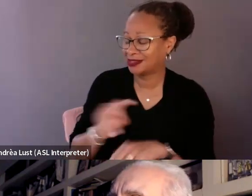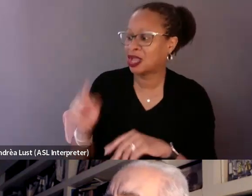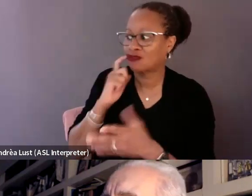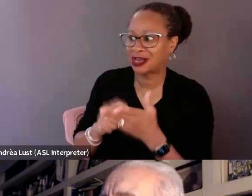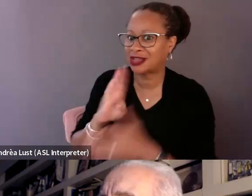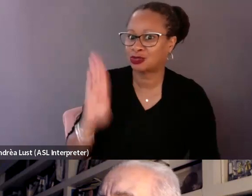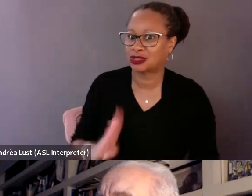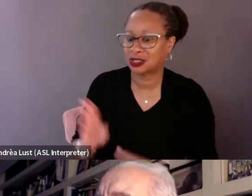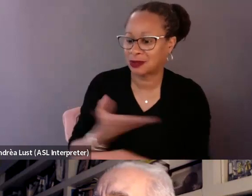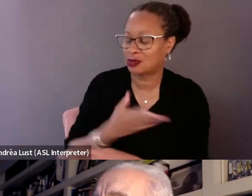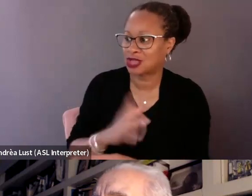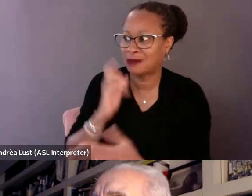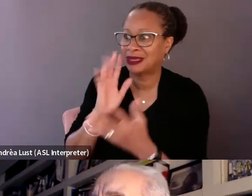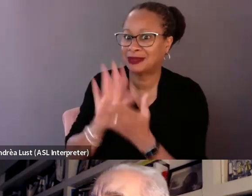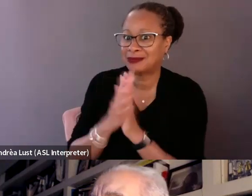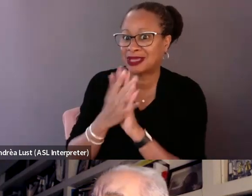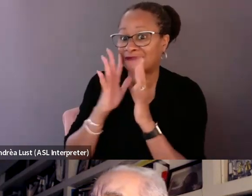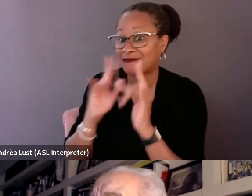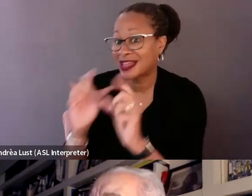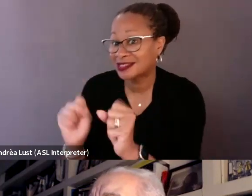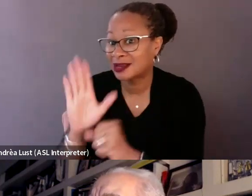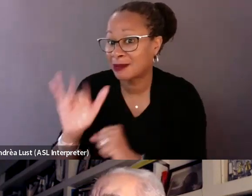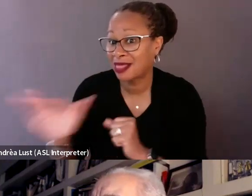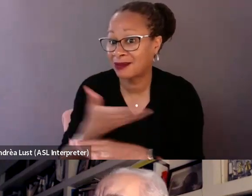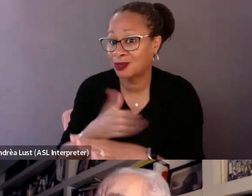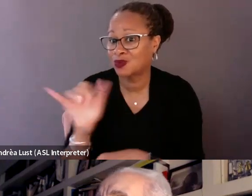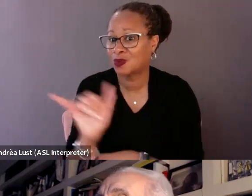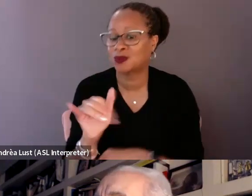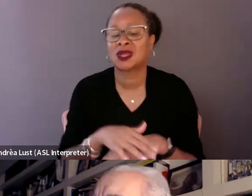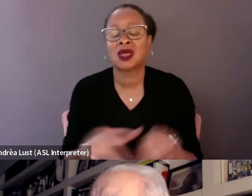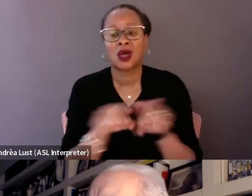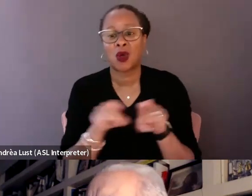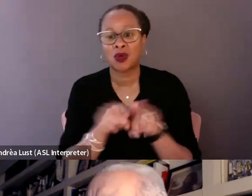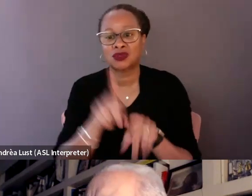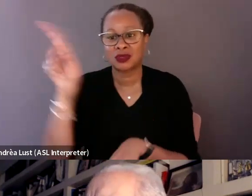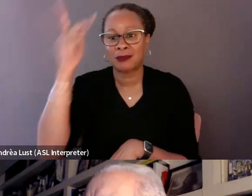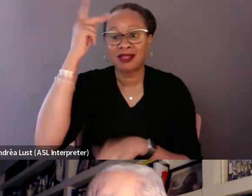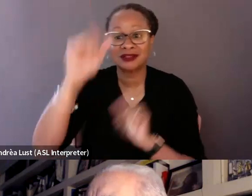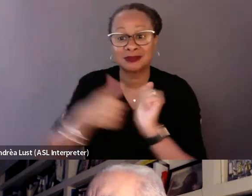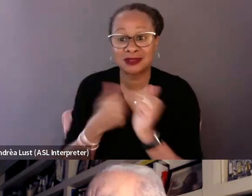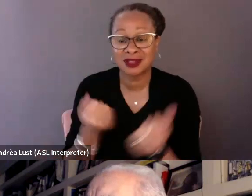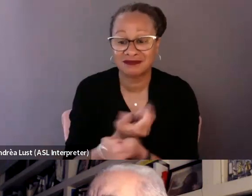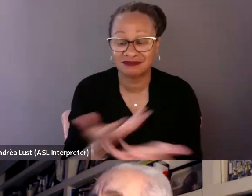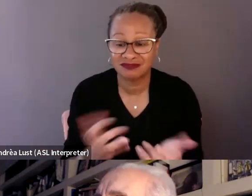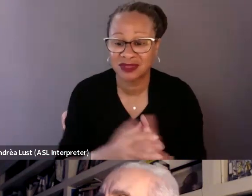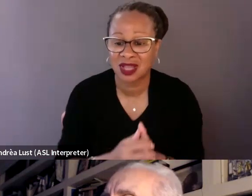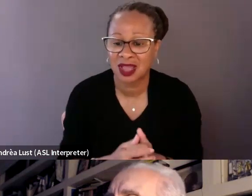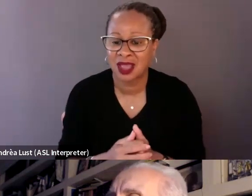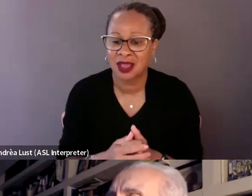and became fascinated by it. So also the politics of